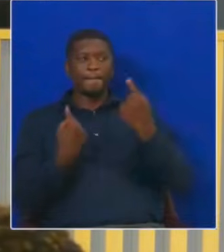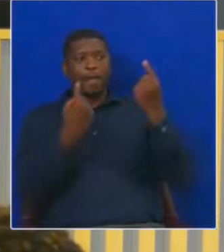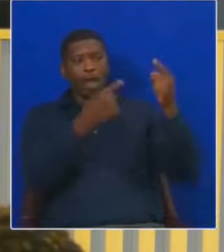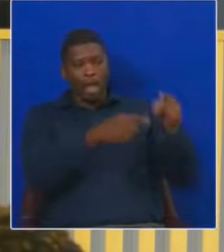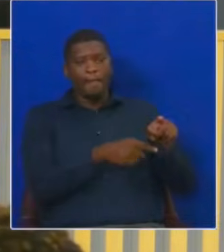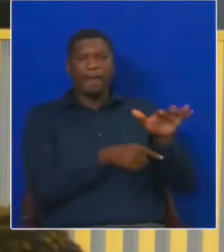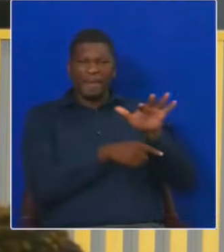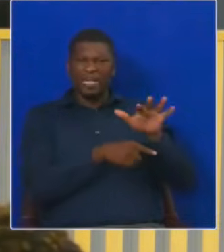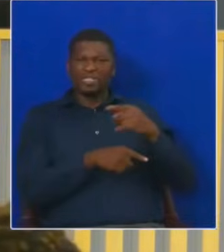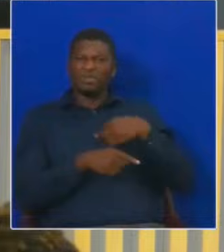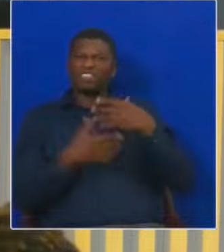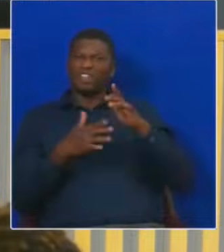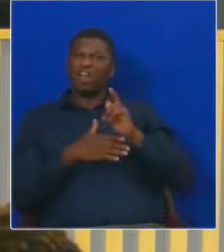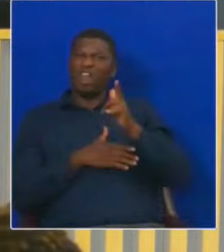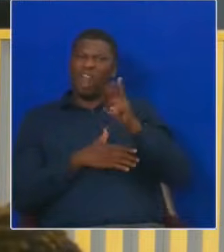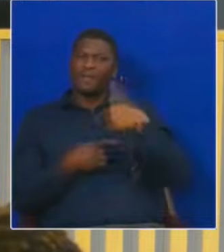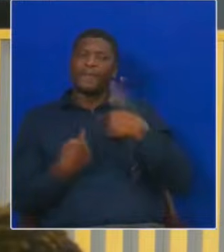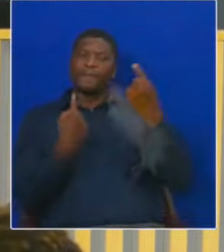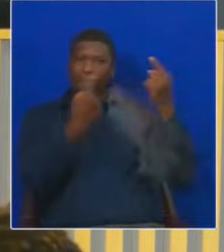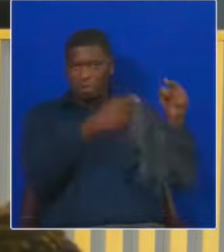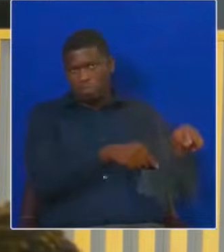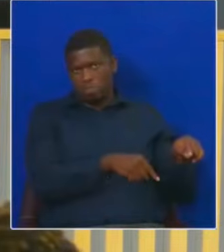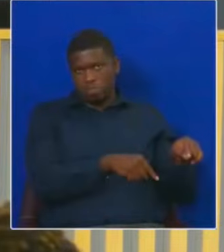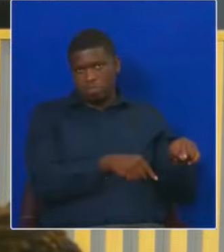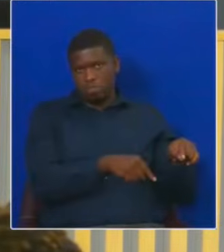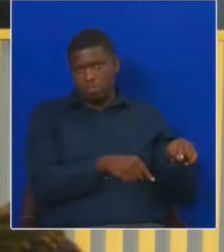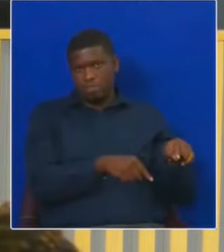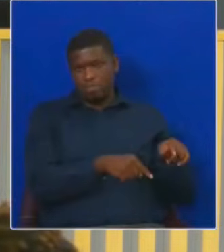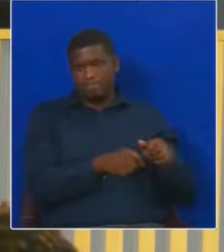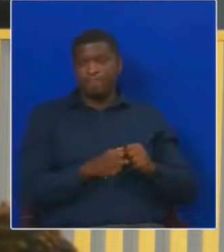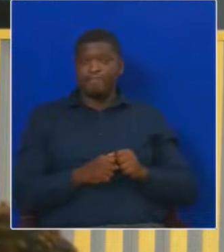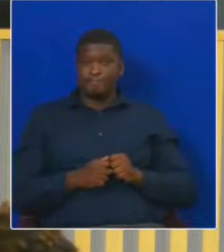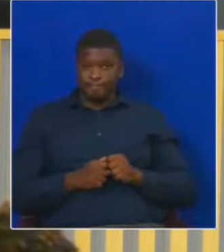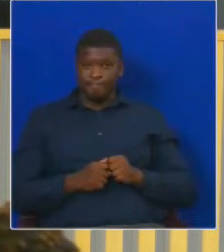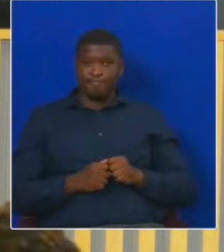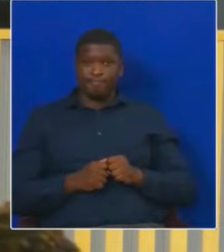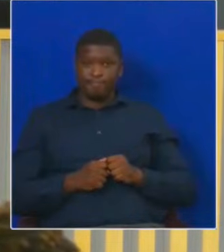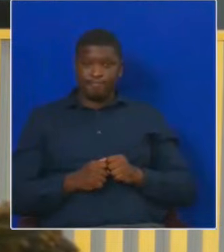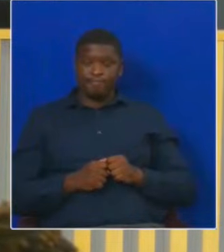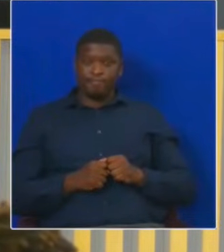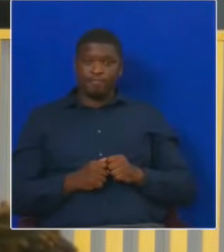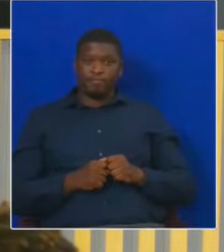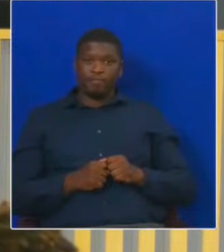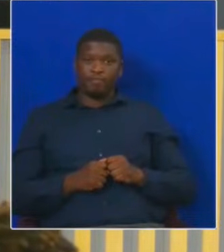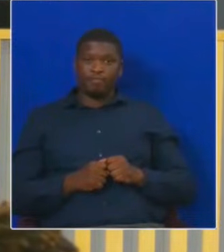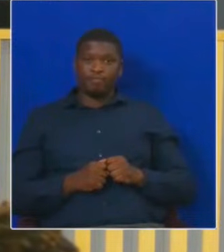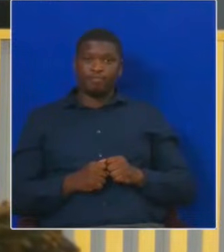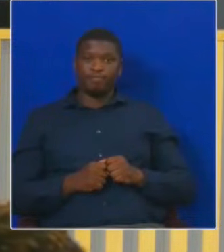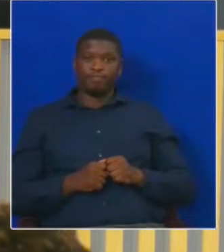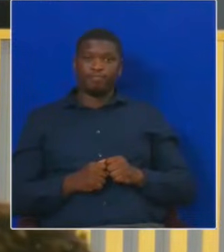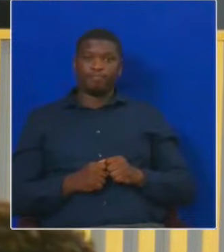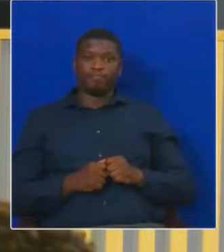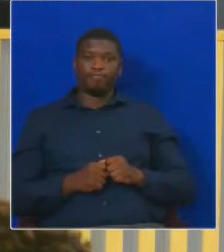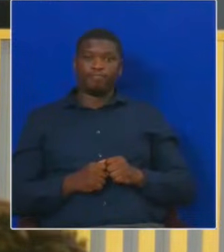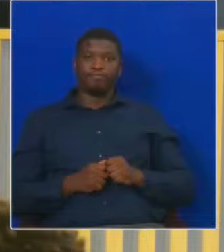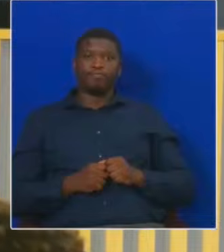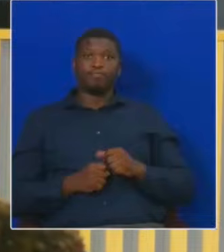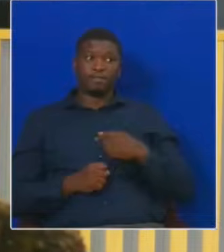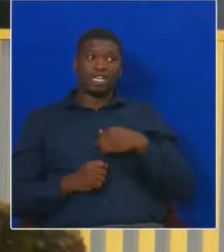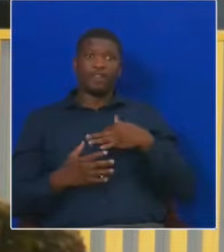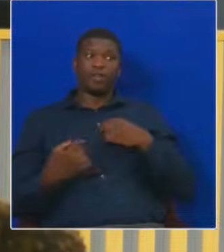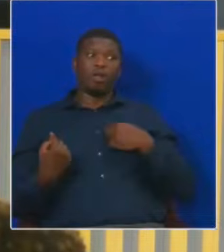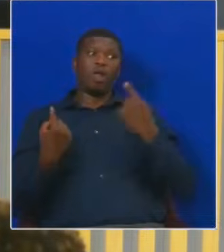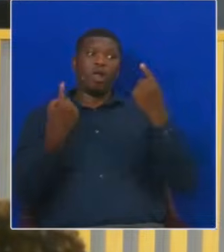Mildersdrift SAPS, whereby I joined witness A and witness